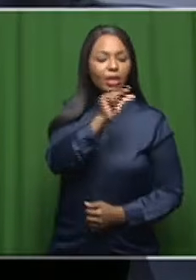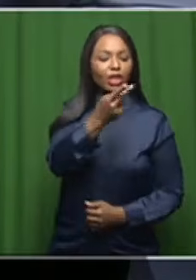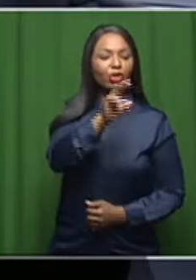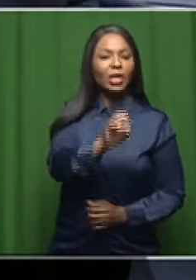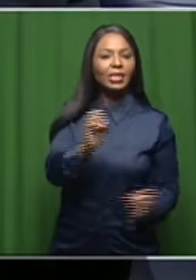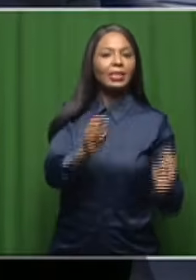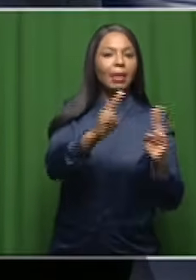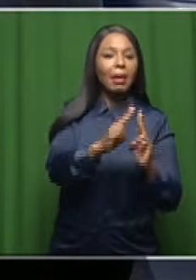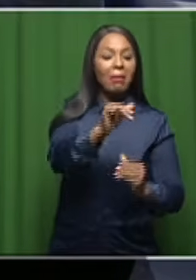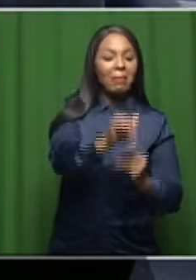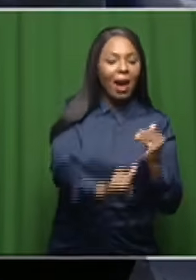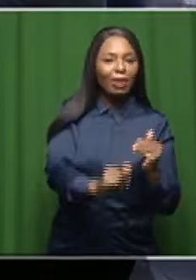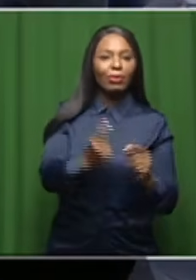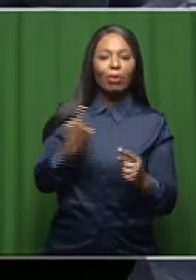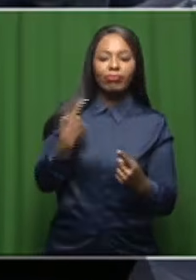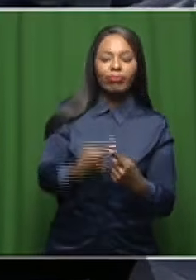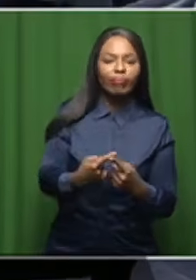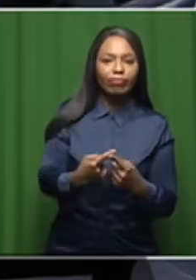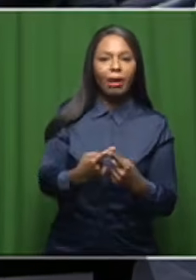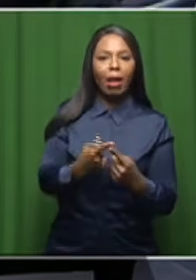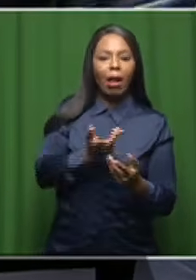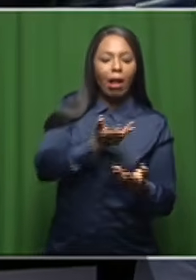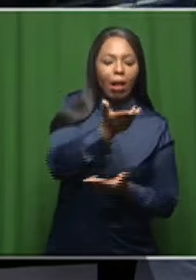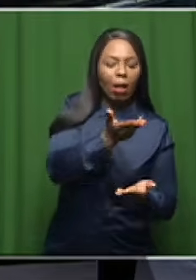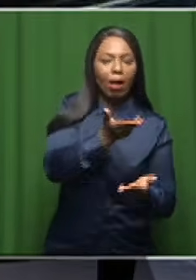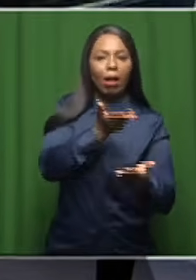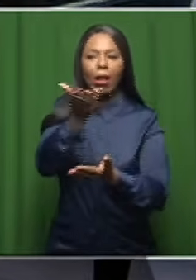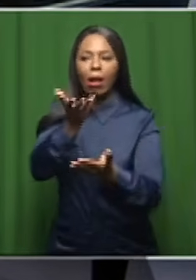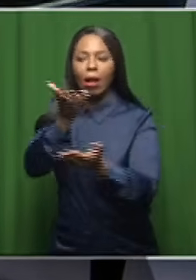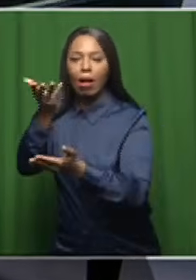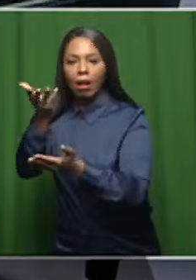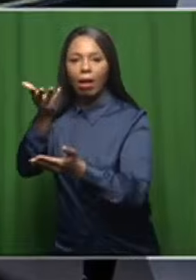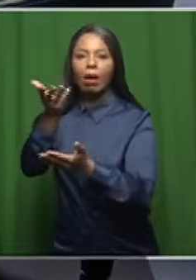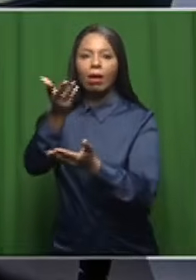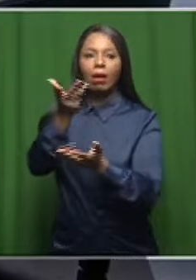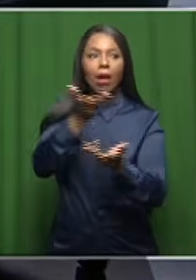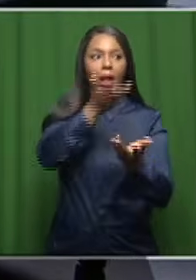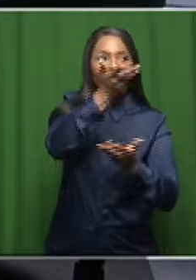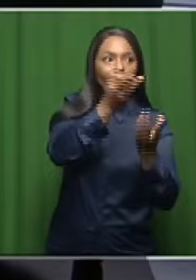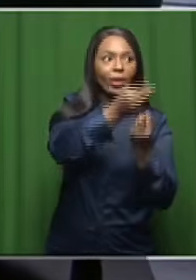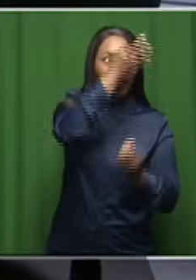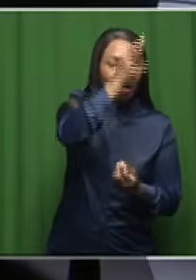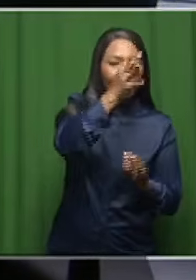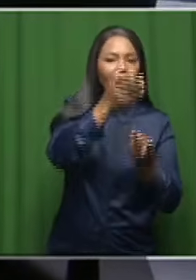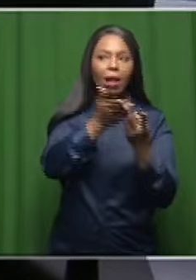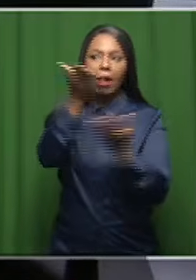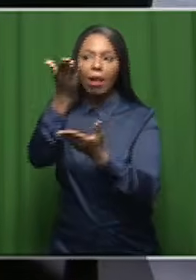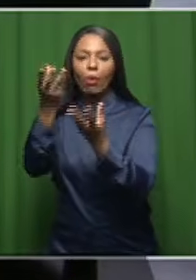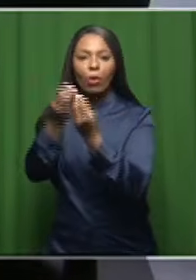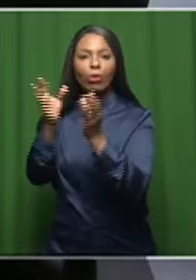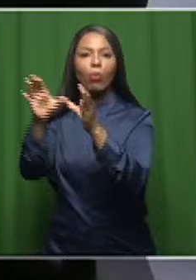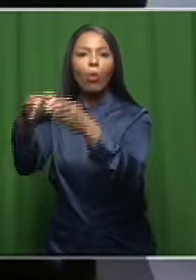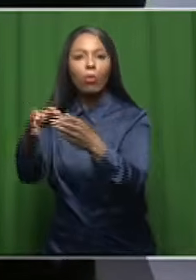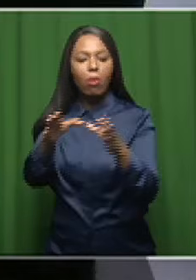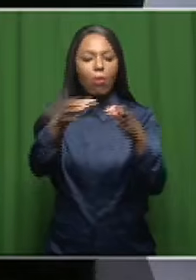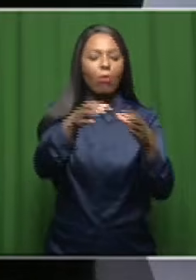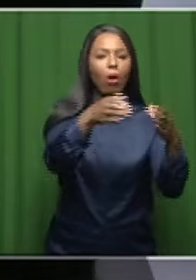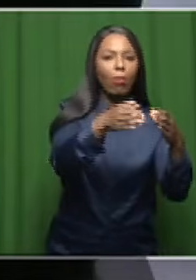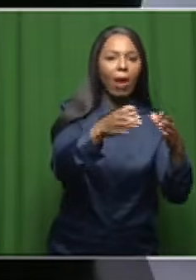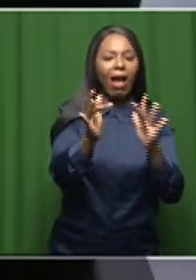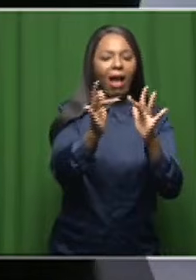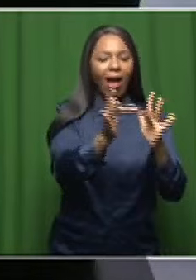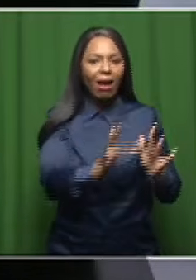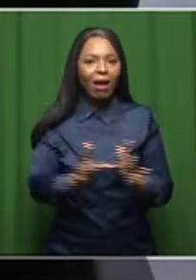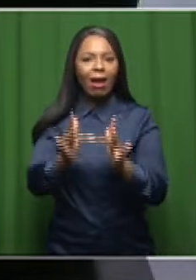is essential that we are in discussions with government and with our fellow engagement groups in aligning